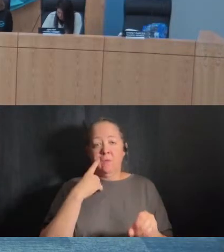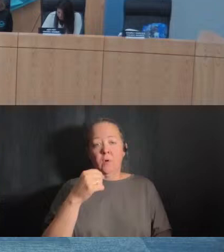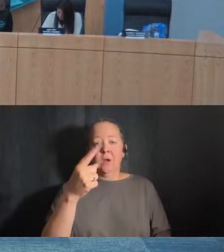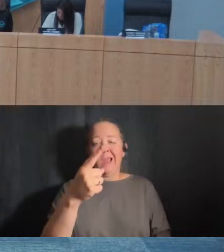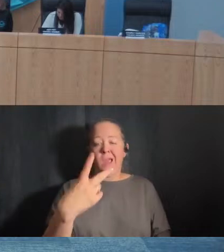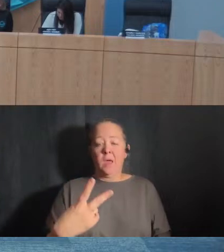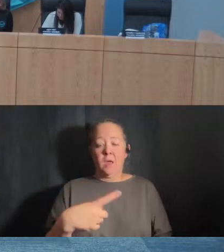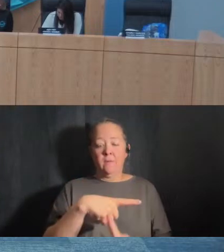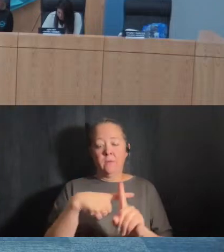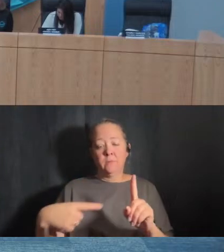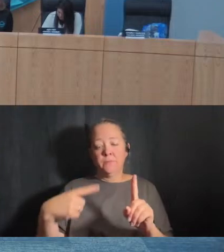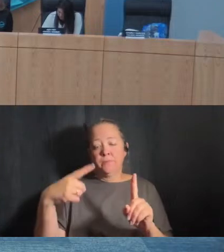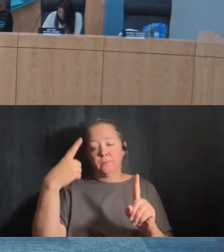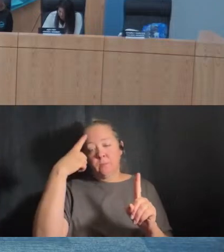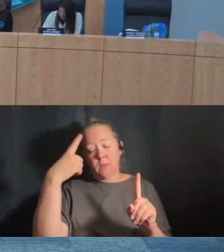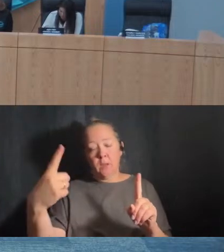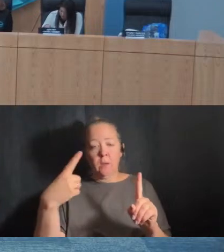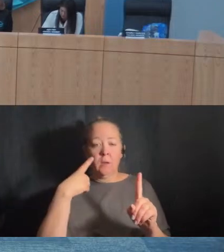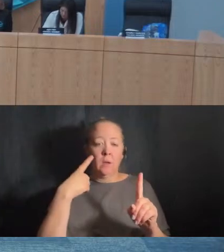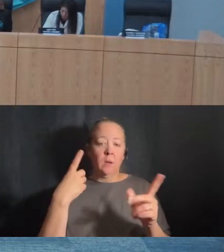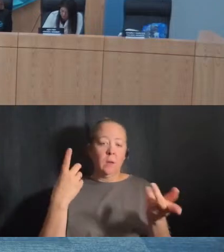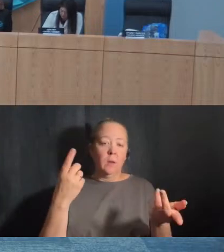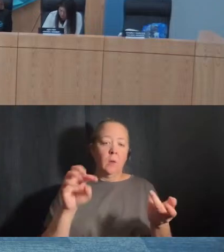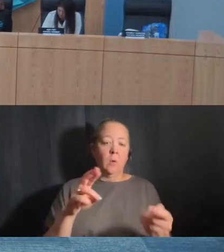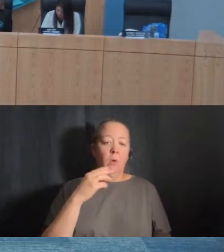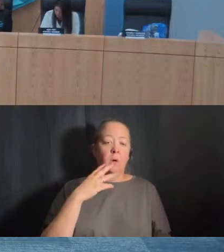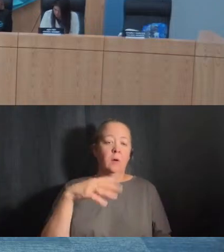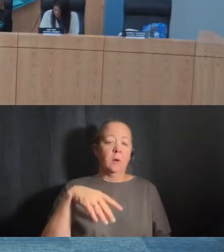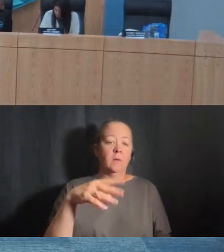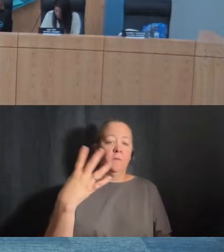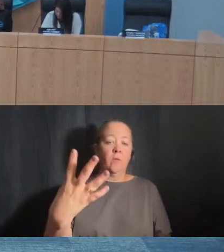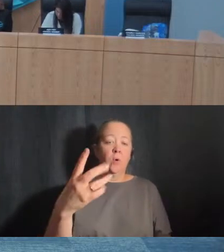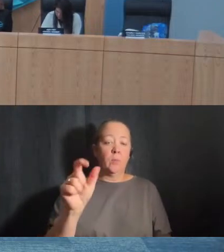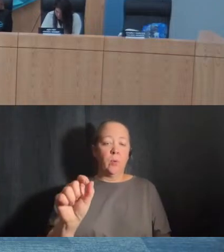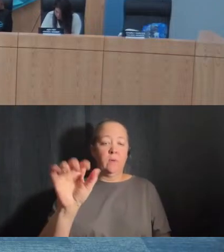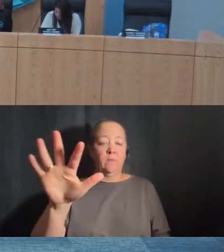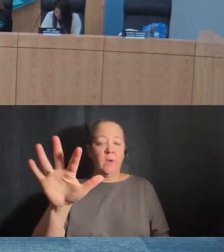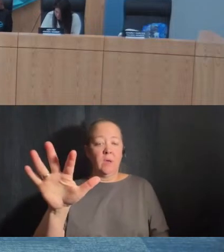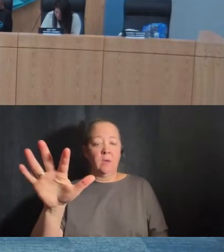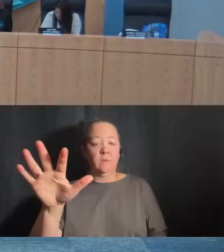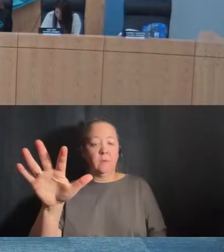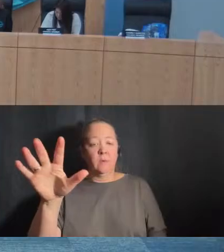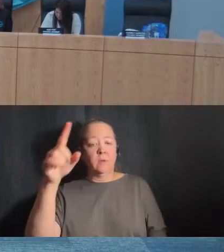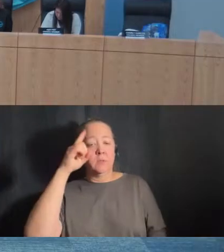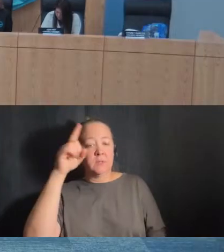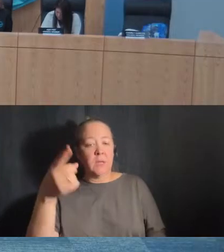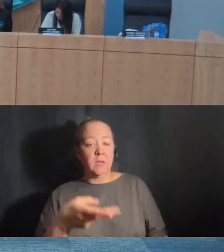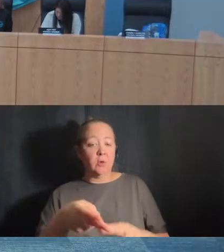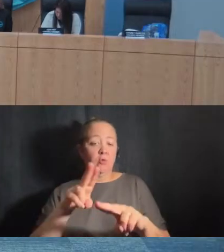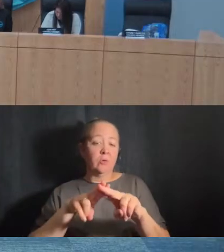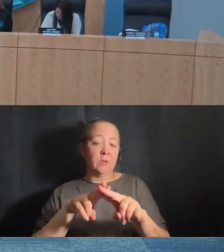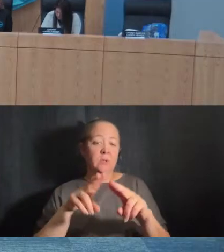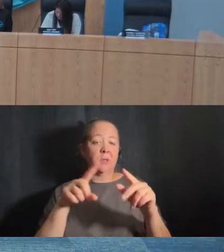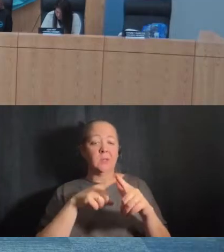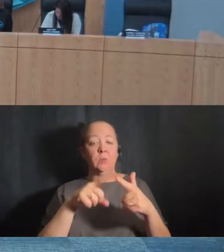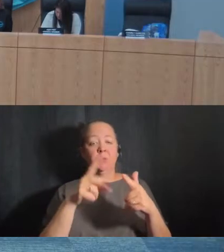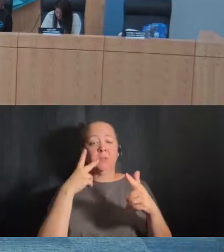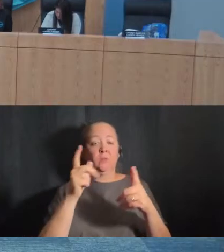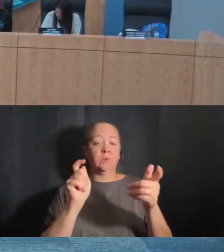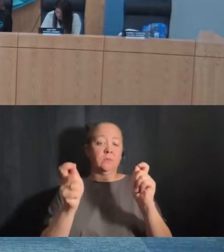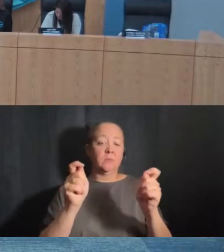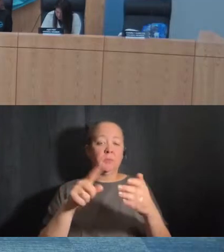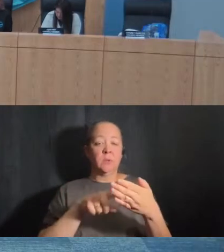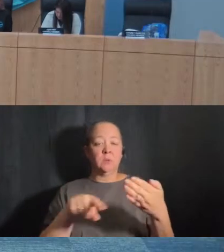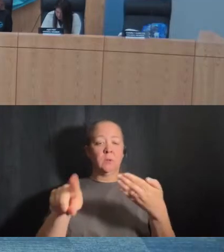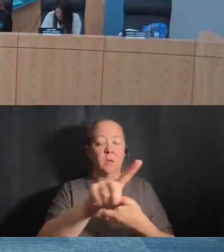we can get it down even lower next week. But I think there is a hesitance to say,